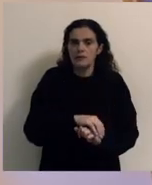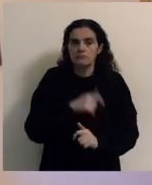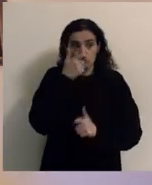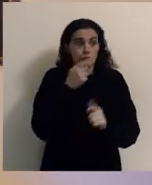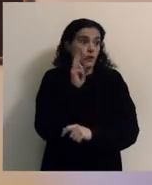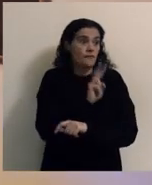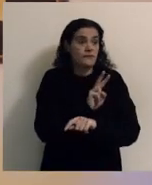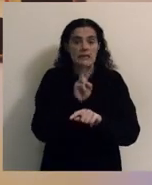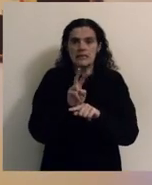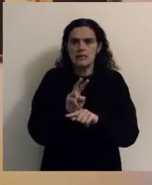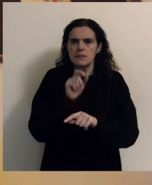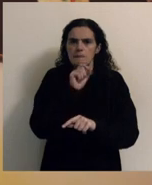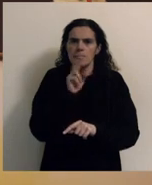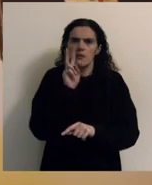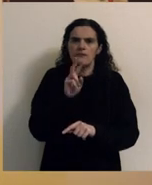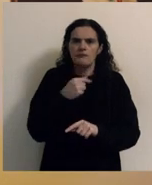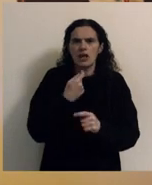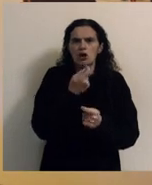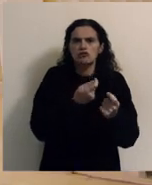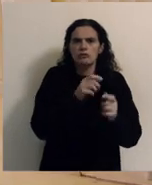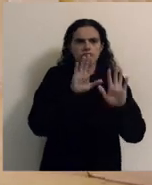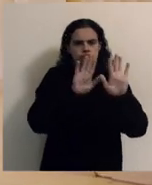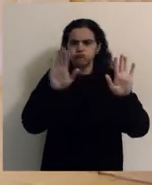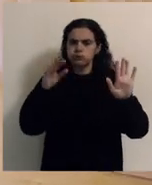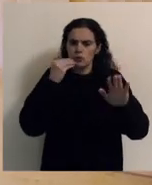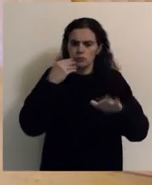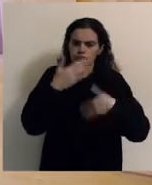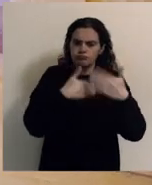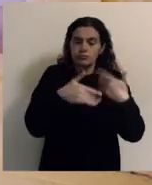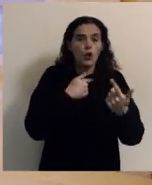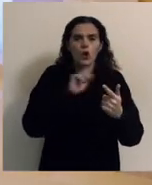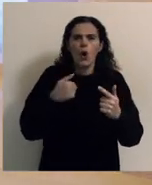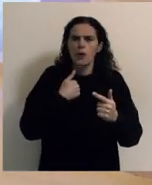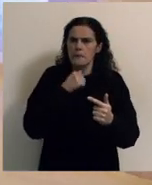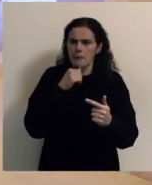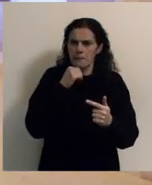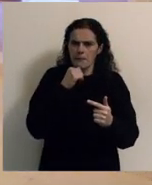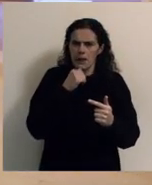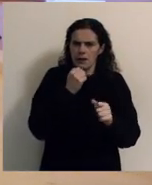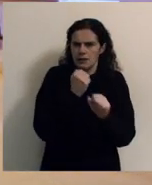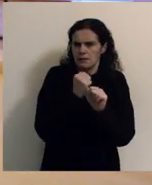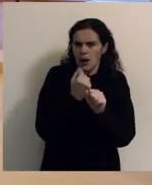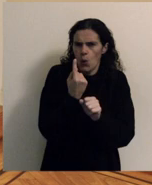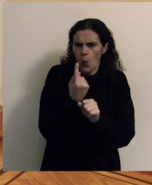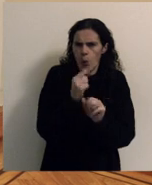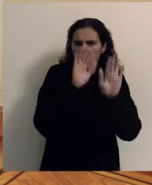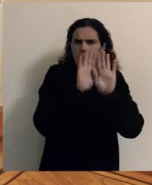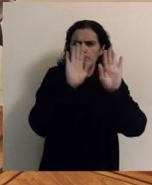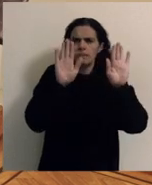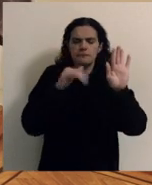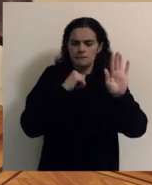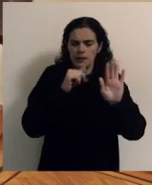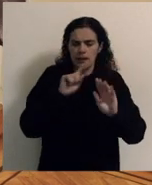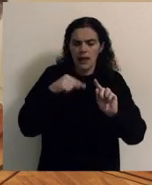for the viewer to see part of the installation in process. We have not installed this work. It is one of